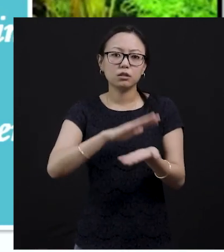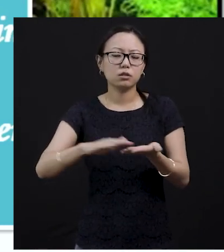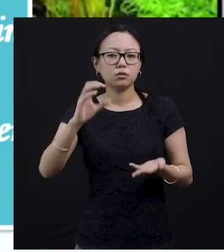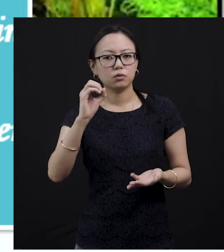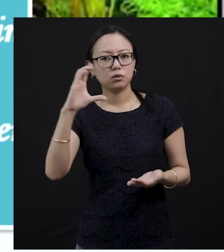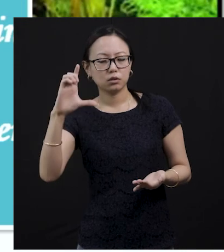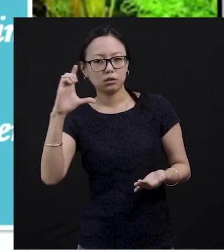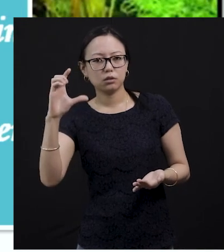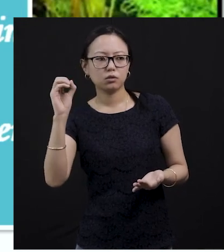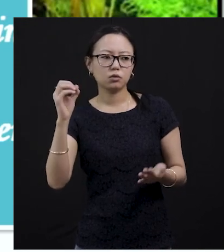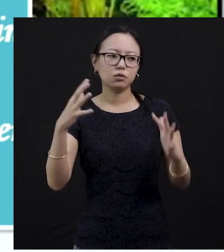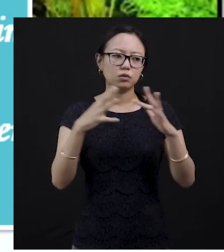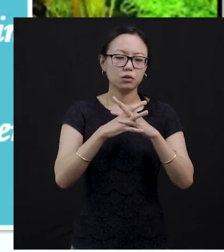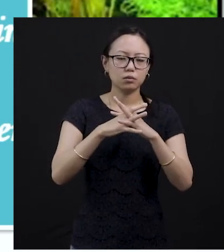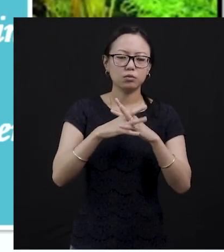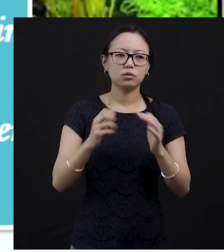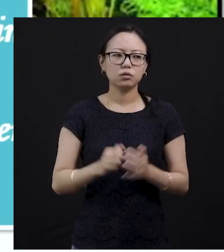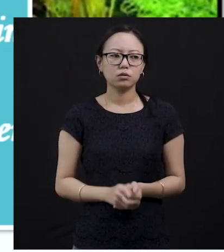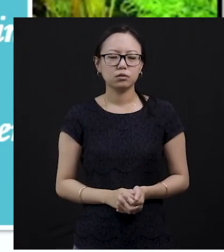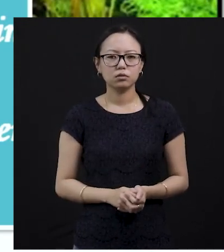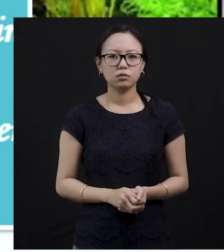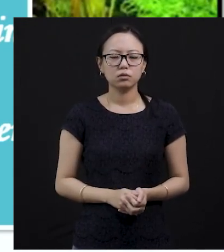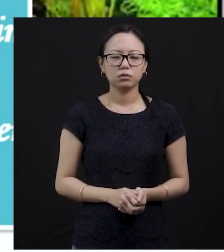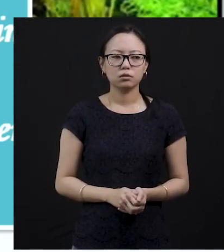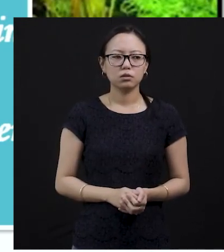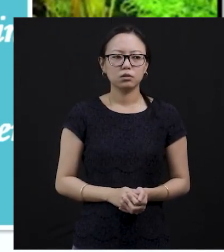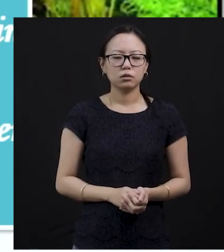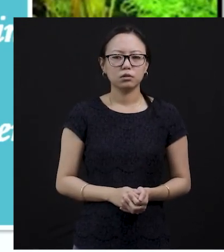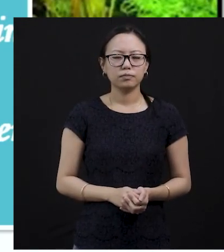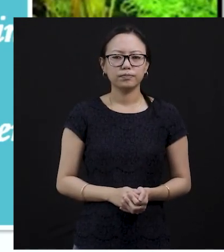divided so water can flow through them